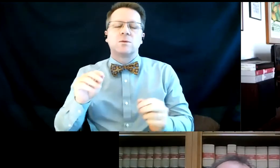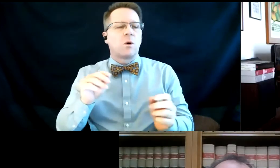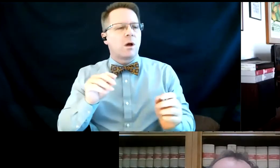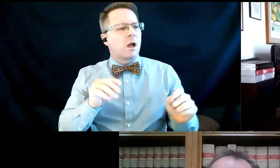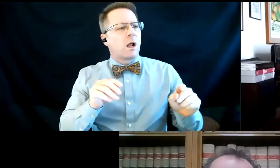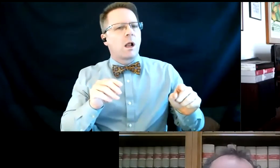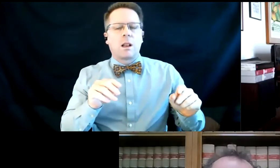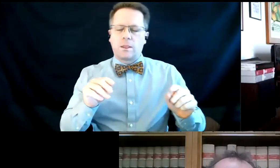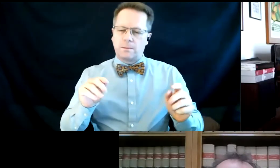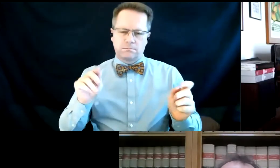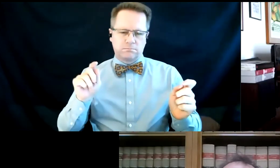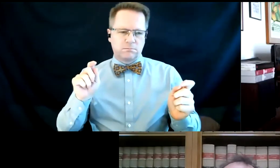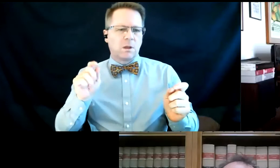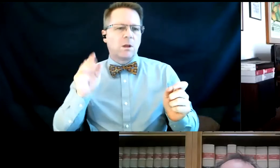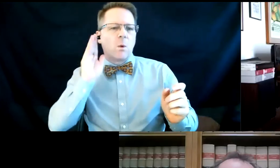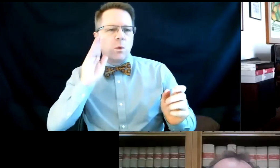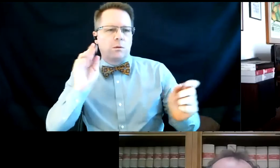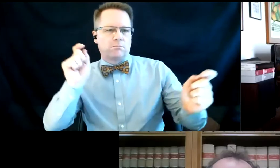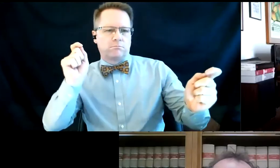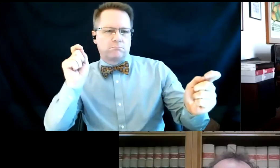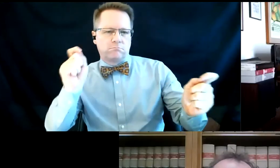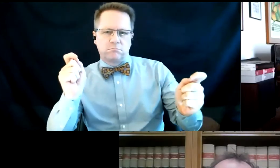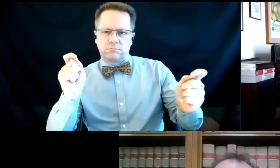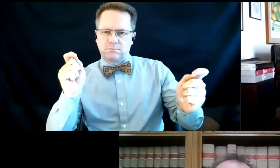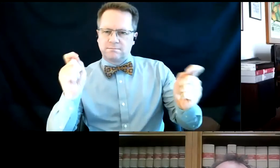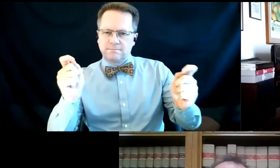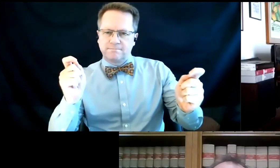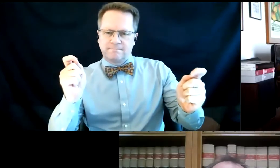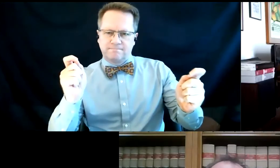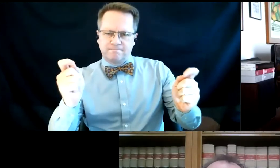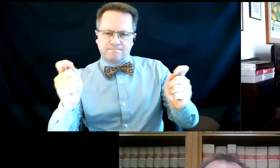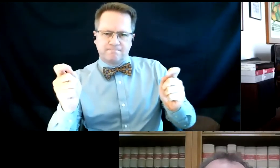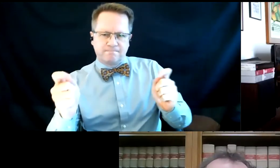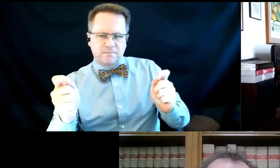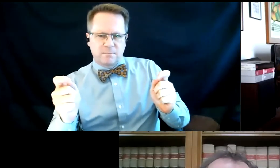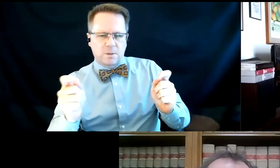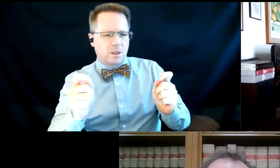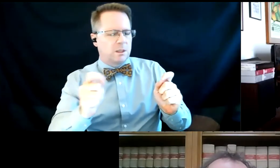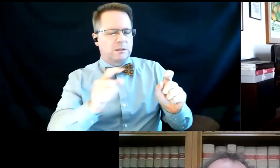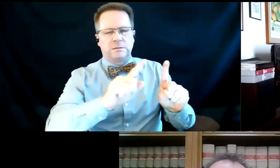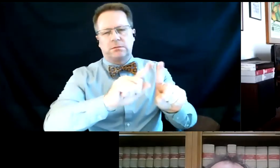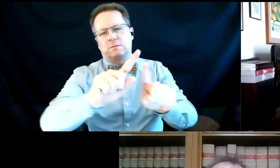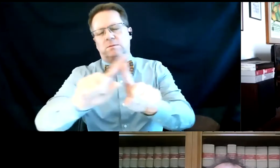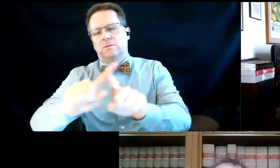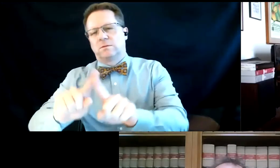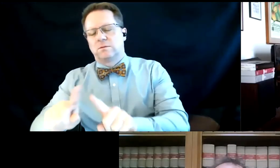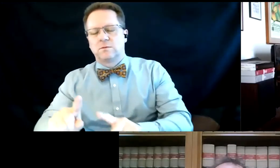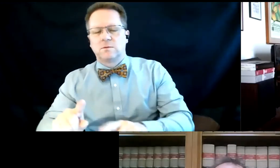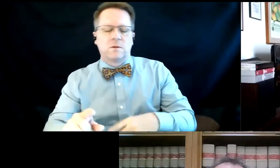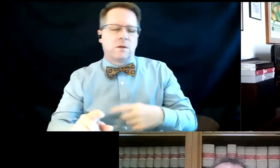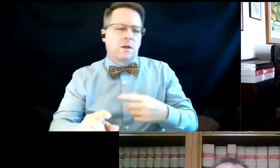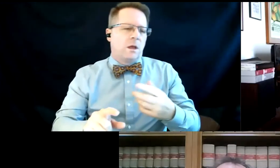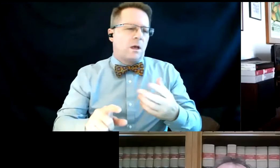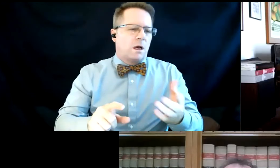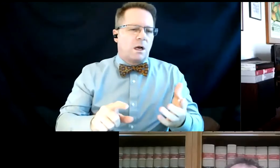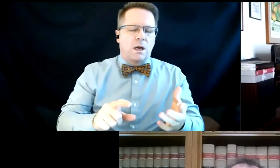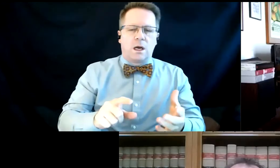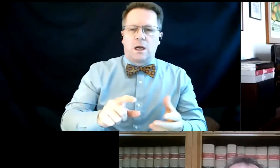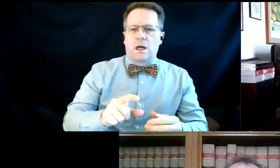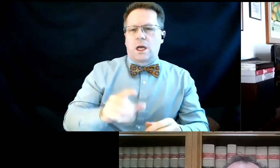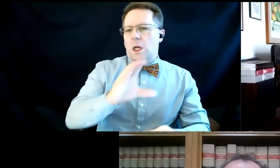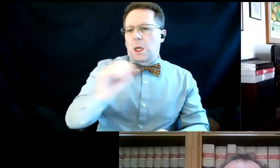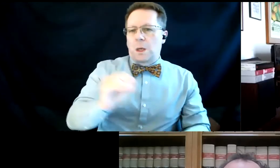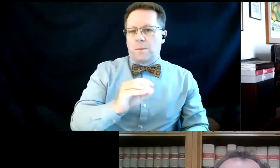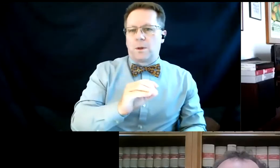a variety of forums, whether it be corporate boardrooms, extending domestic partnership benefits to same-sex couples,